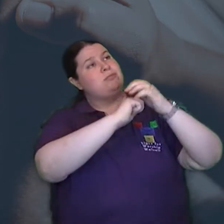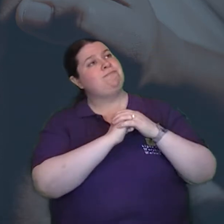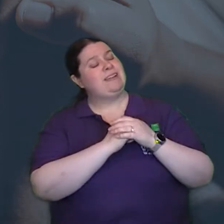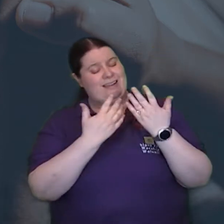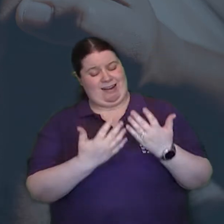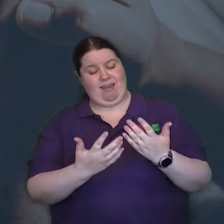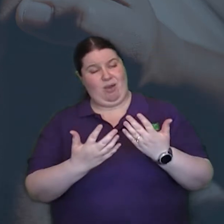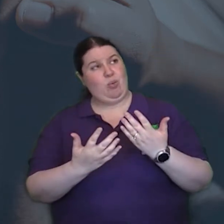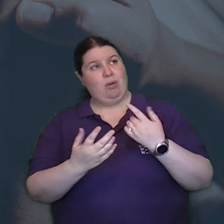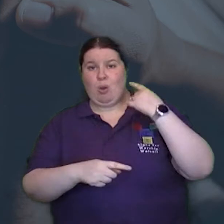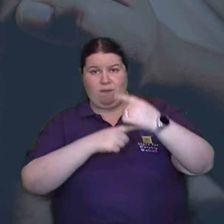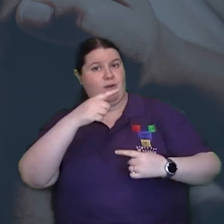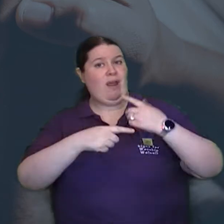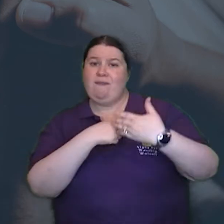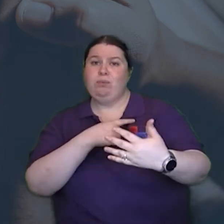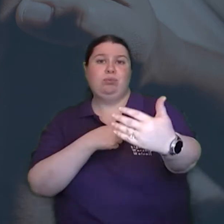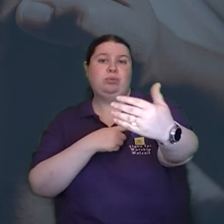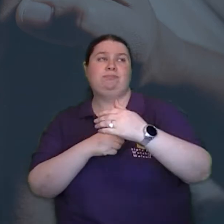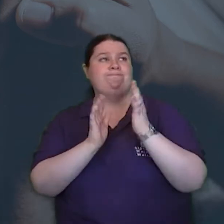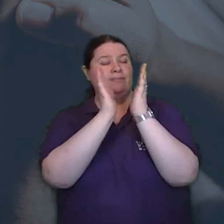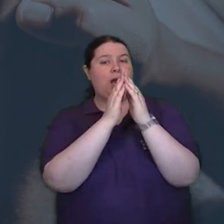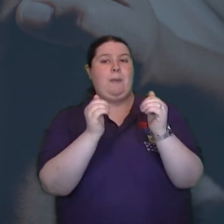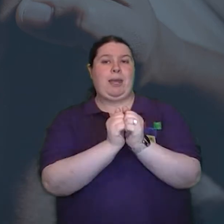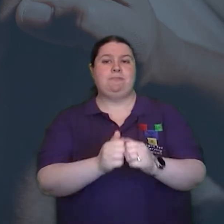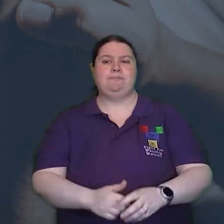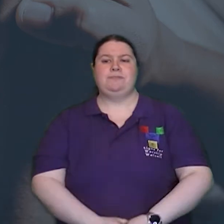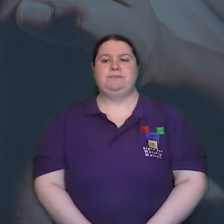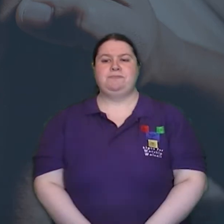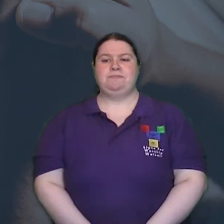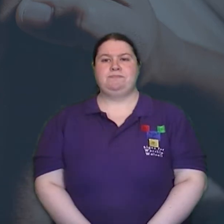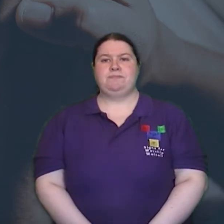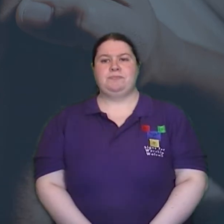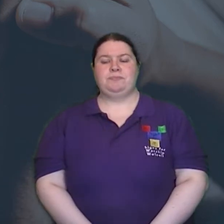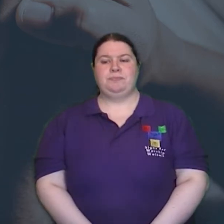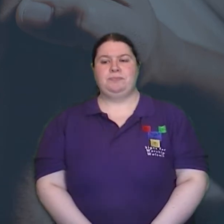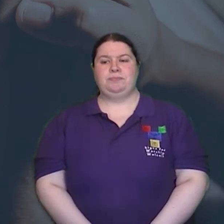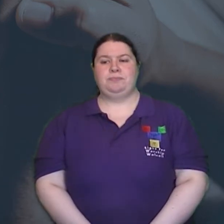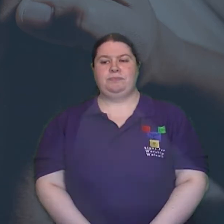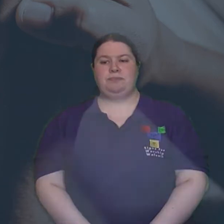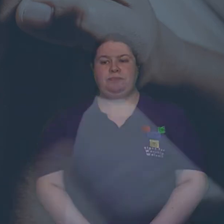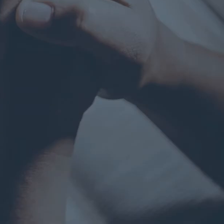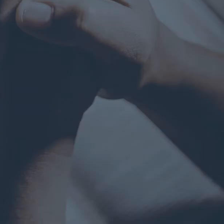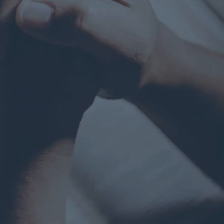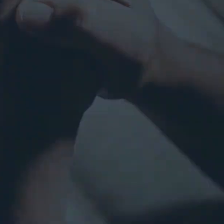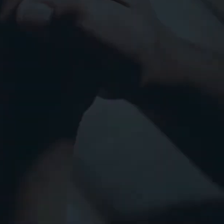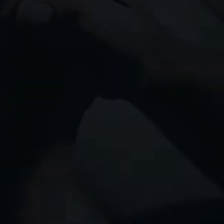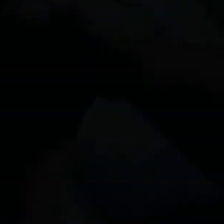the glory are yours, now and forever. Amen.